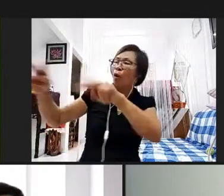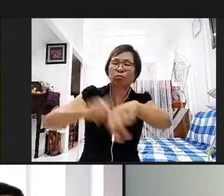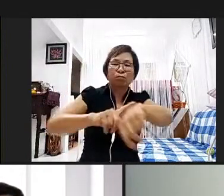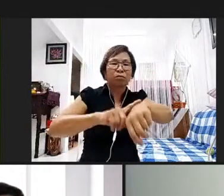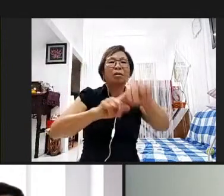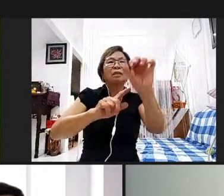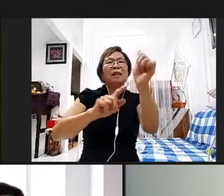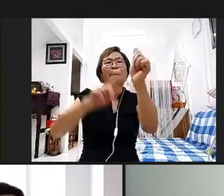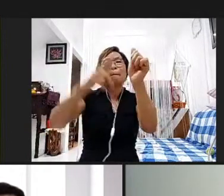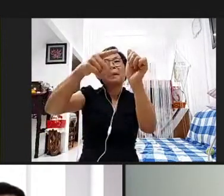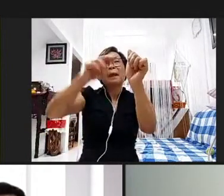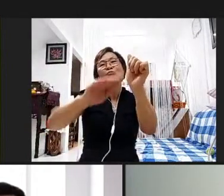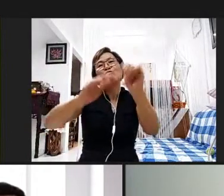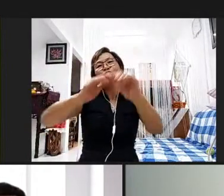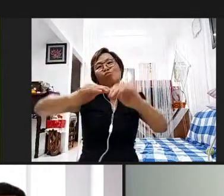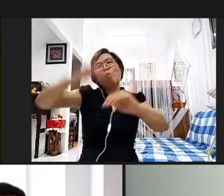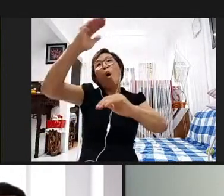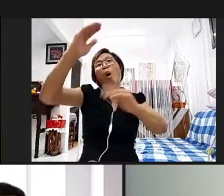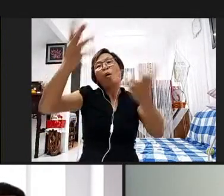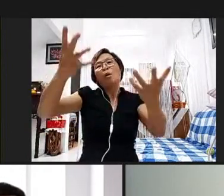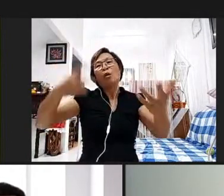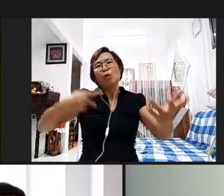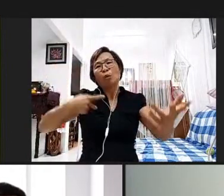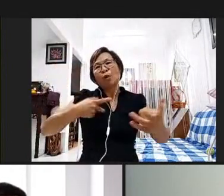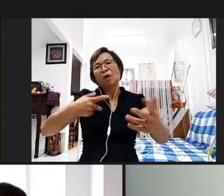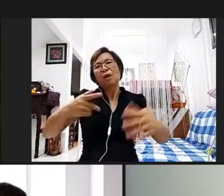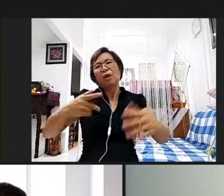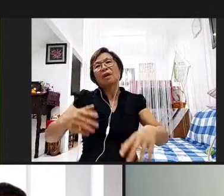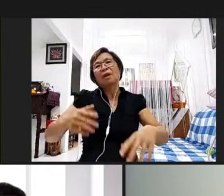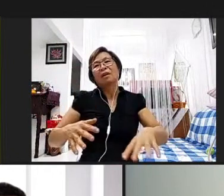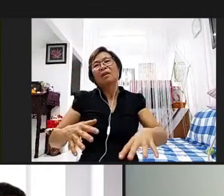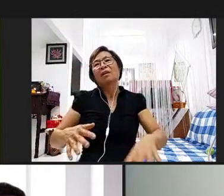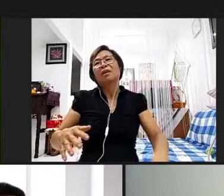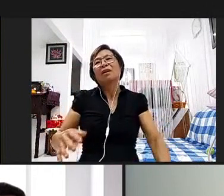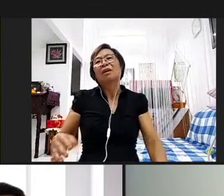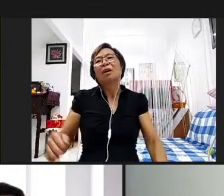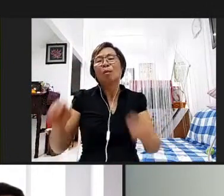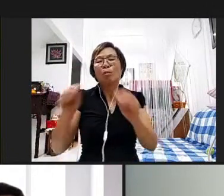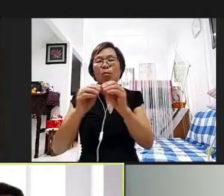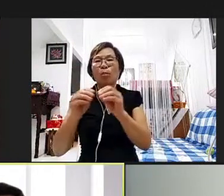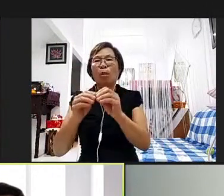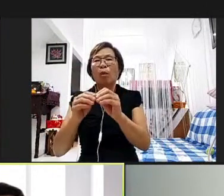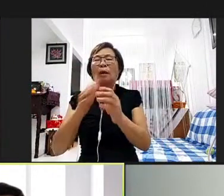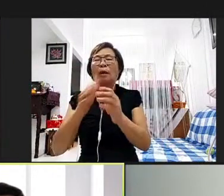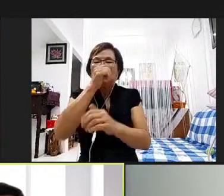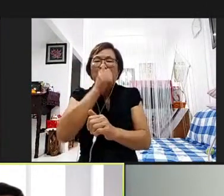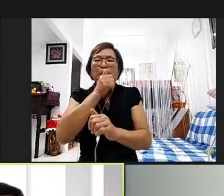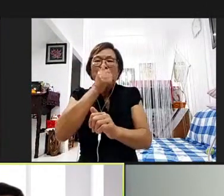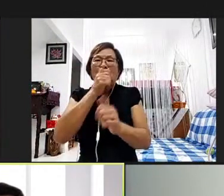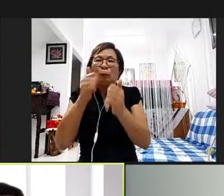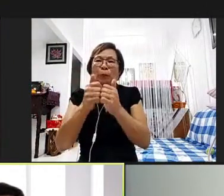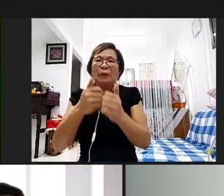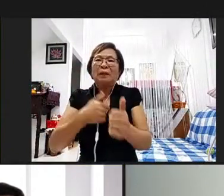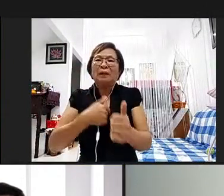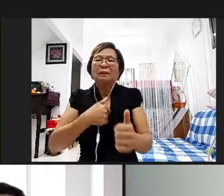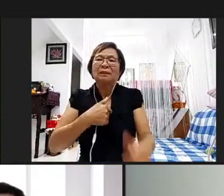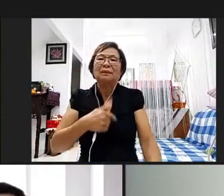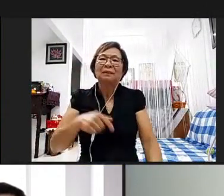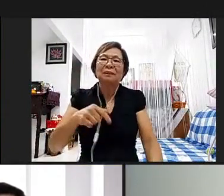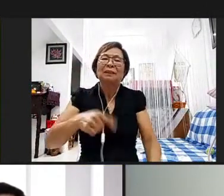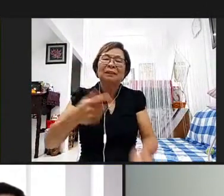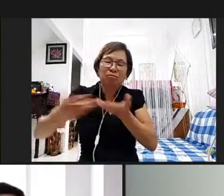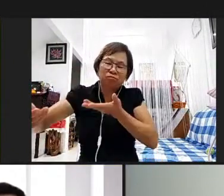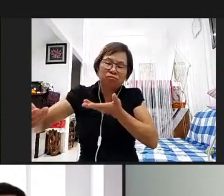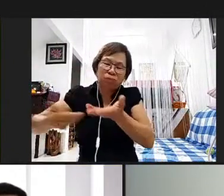10 p.m., but looks like we're going to overflow a little bit more. Yeah, please bear with us. But this discussion